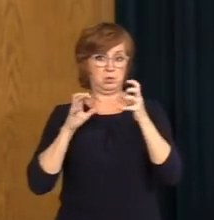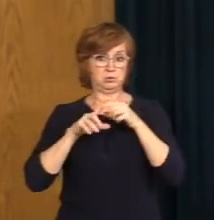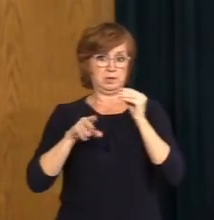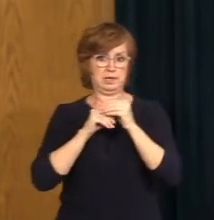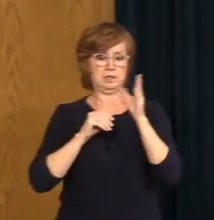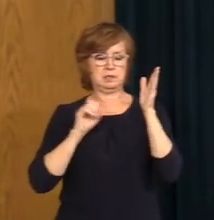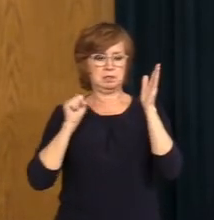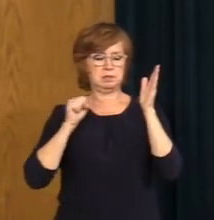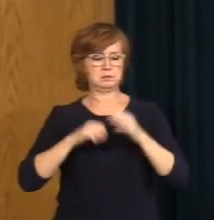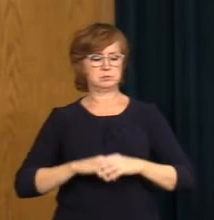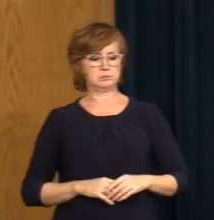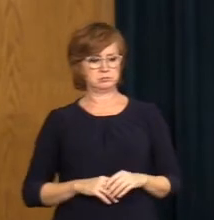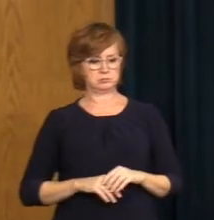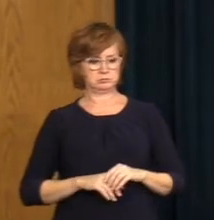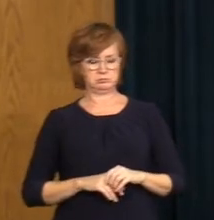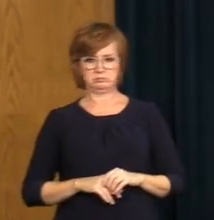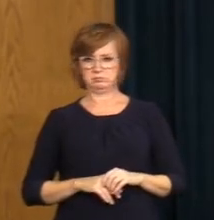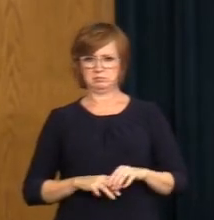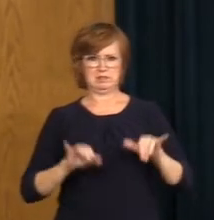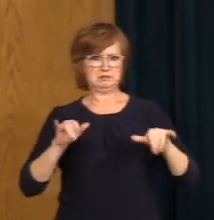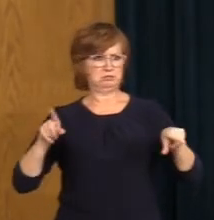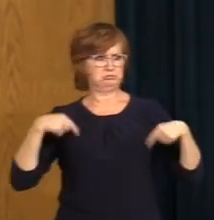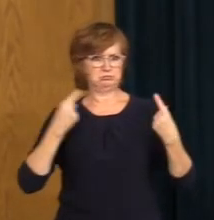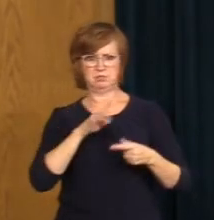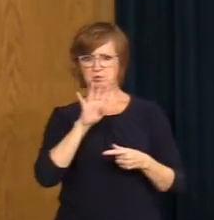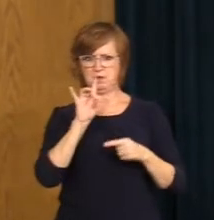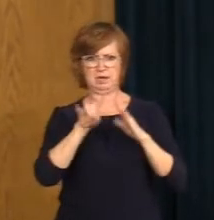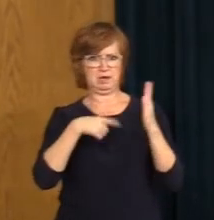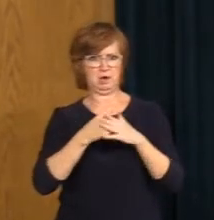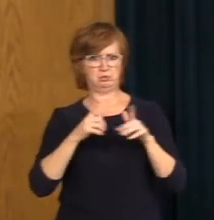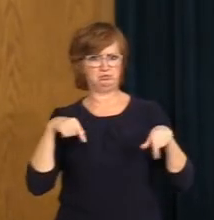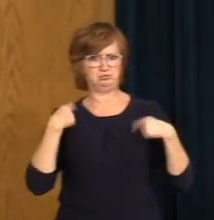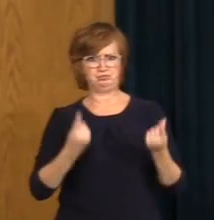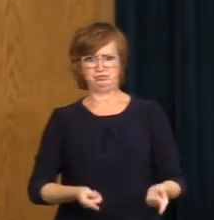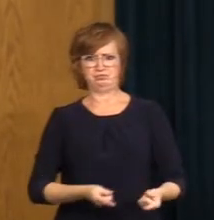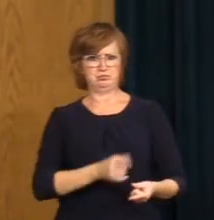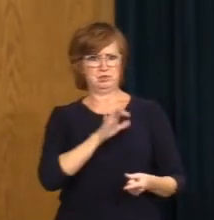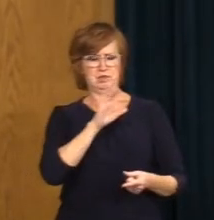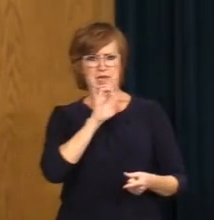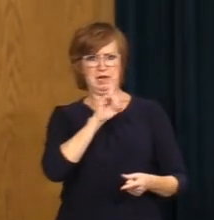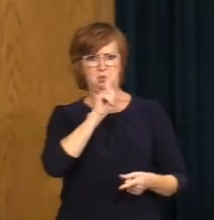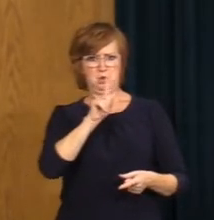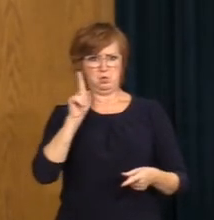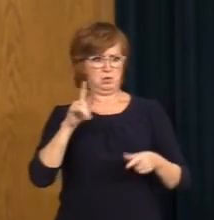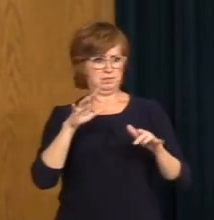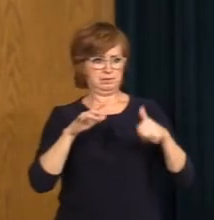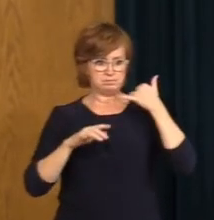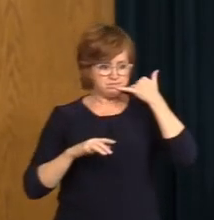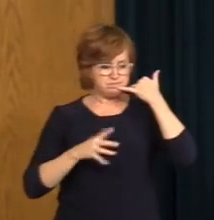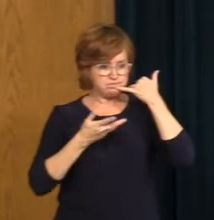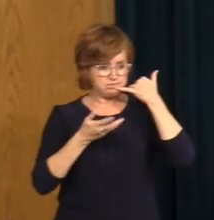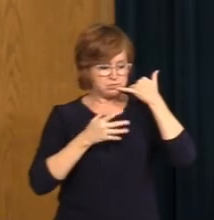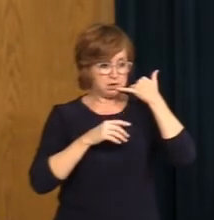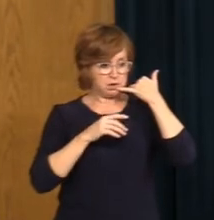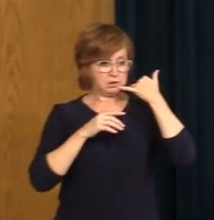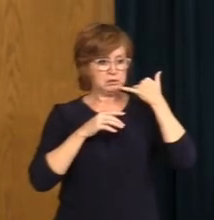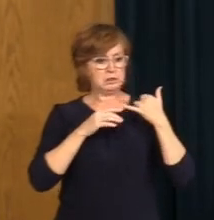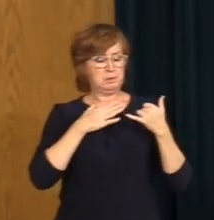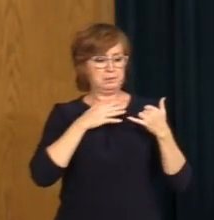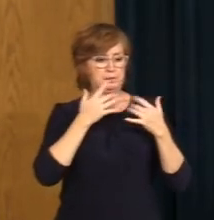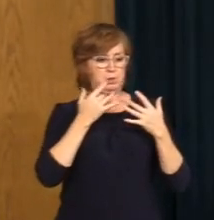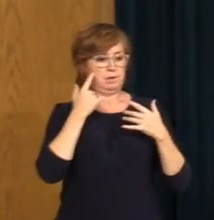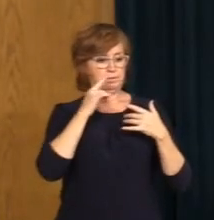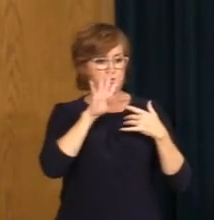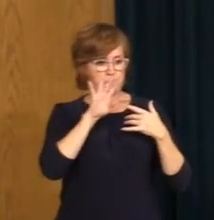Only that nothing has changed. That's been the way the 811 has been managing callers with symptoms since day one, and